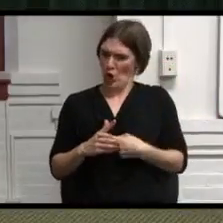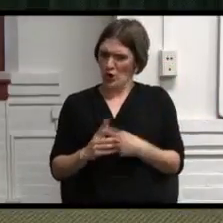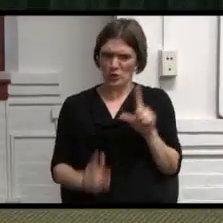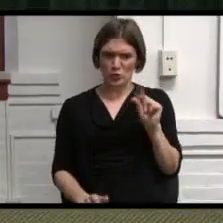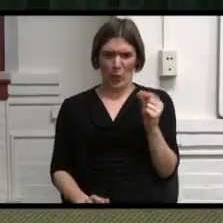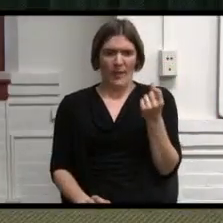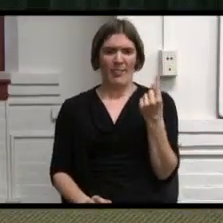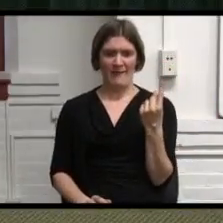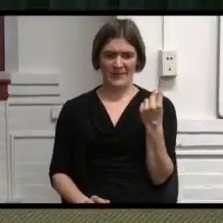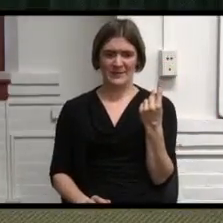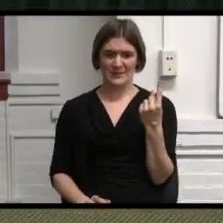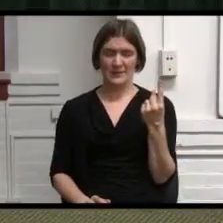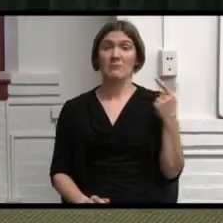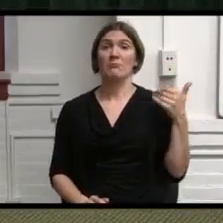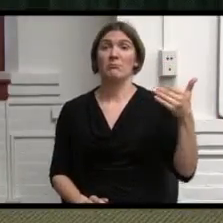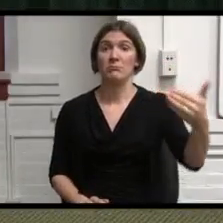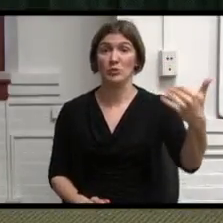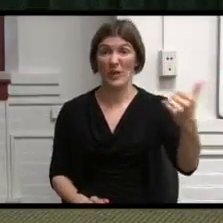2011. Yep. Yeah.